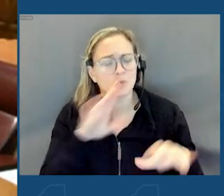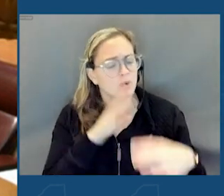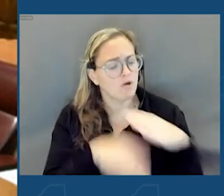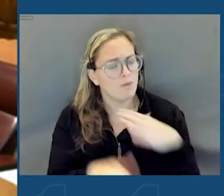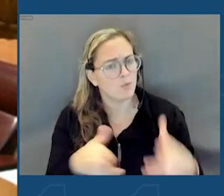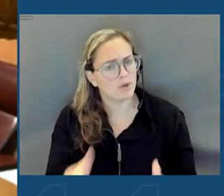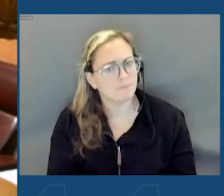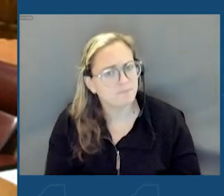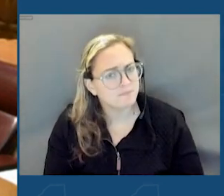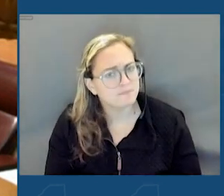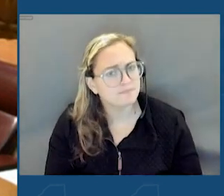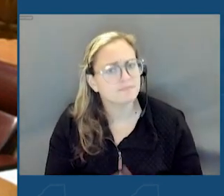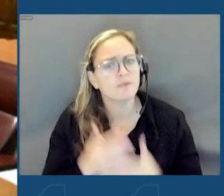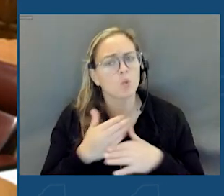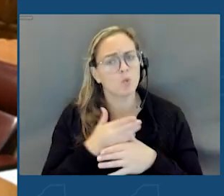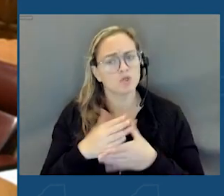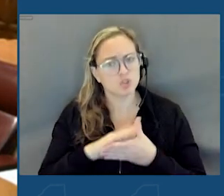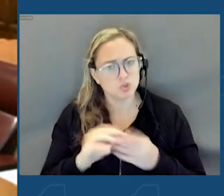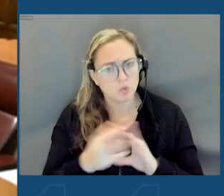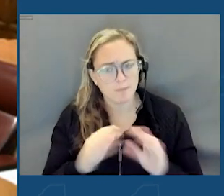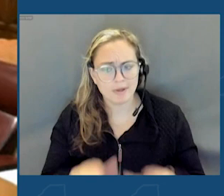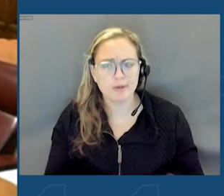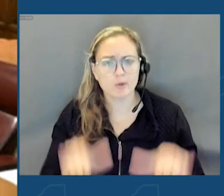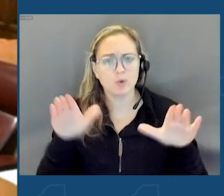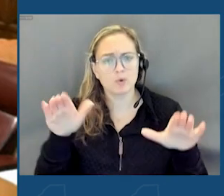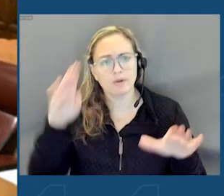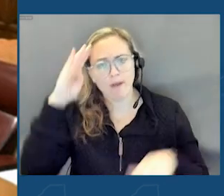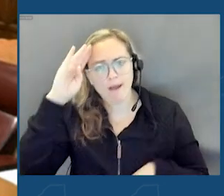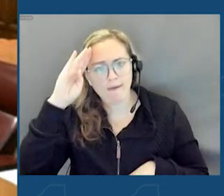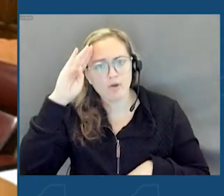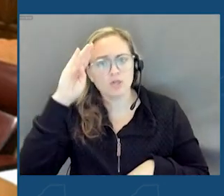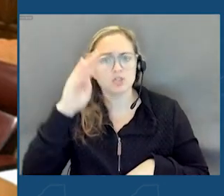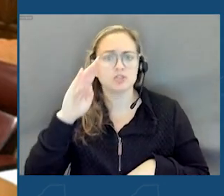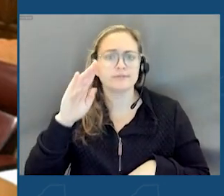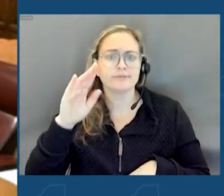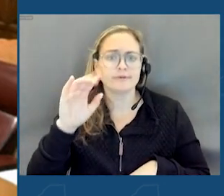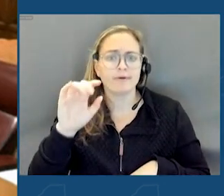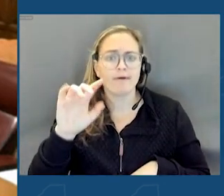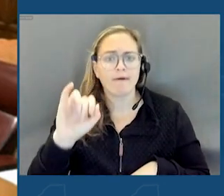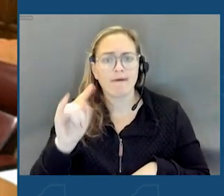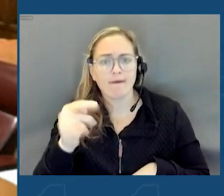We shared our stories about growing up in Irish Catholic families. And it's never easy.